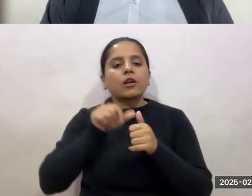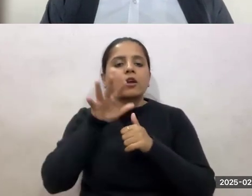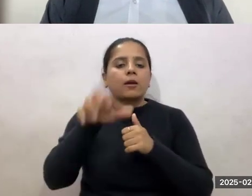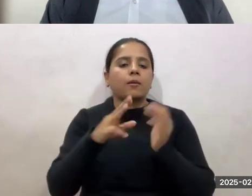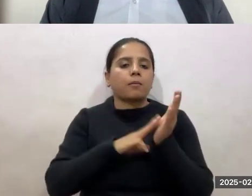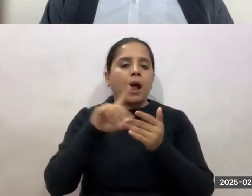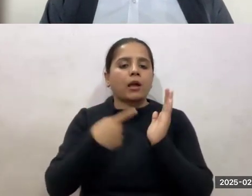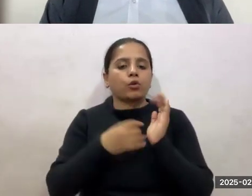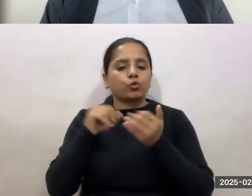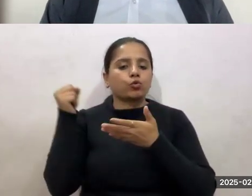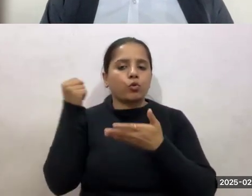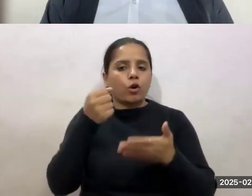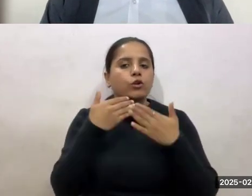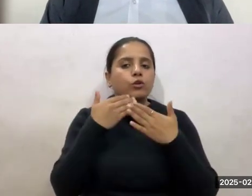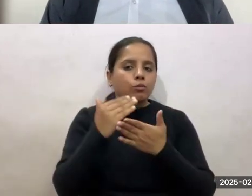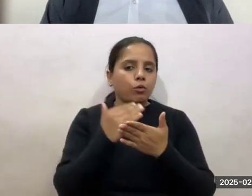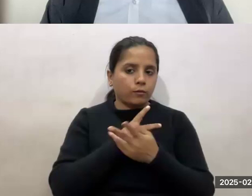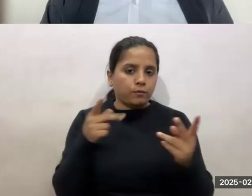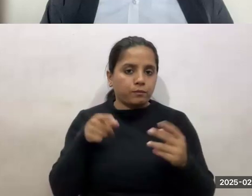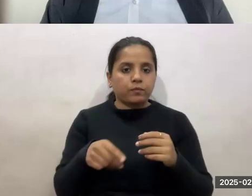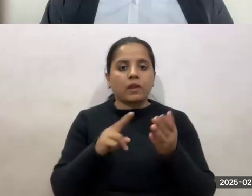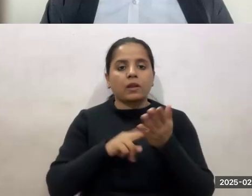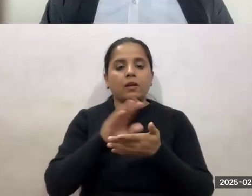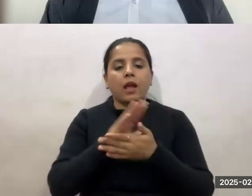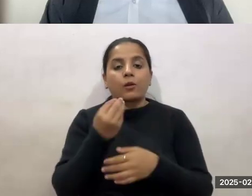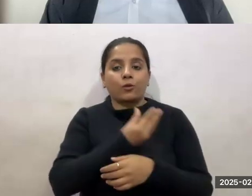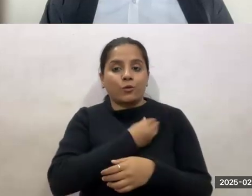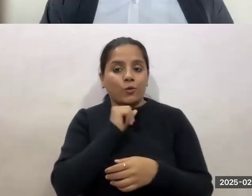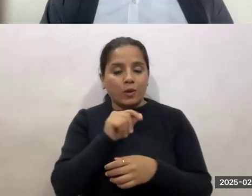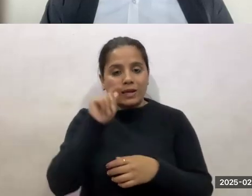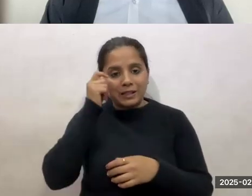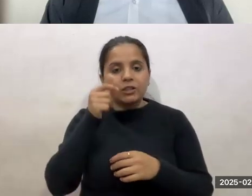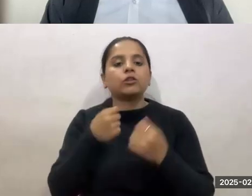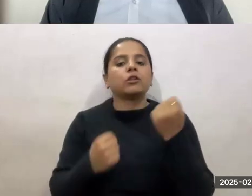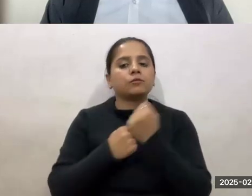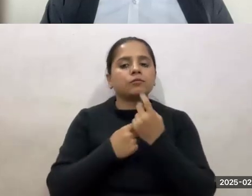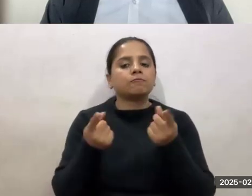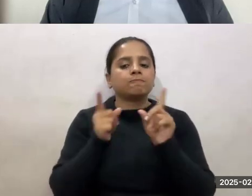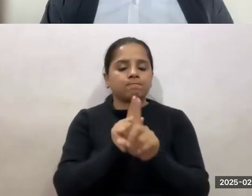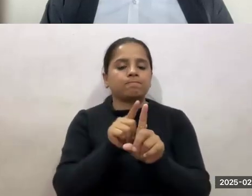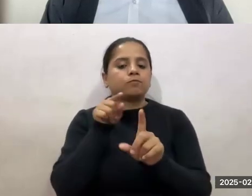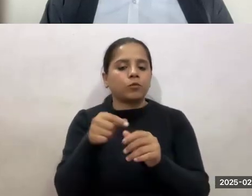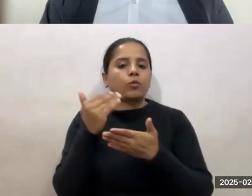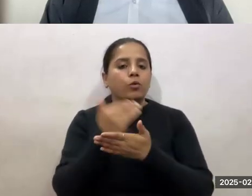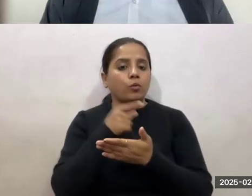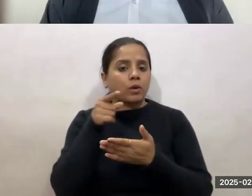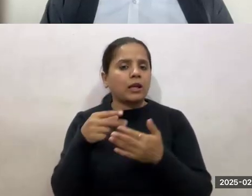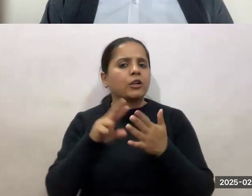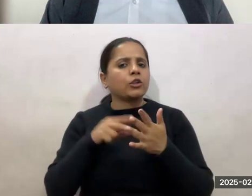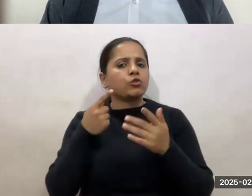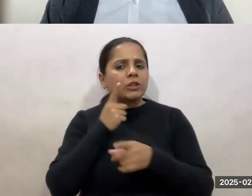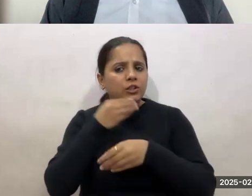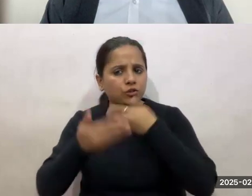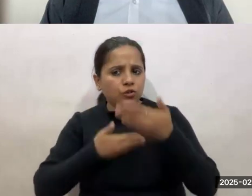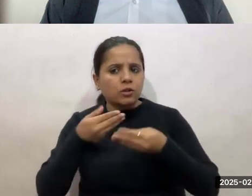Scholarship Program and the Fulbright Nehru English Teaching Assistantship Program. She has developed teaching materials and